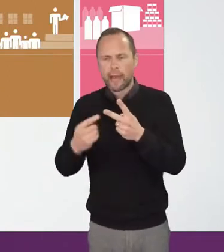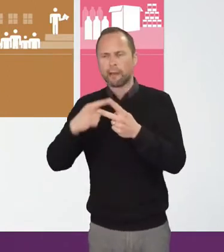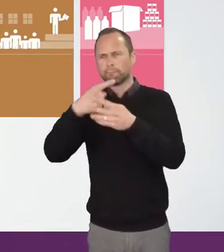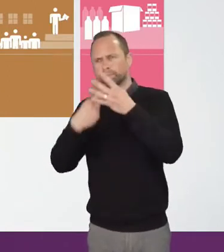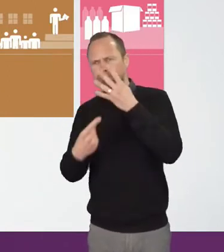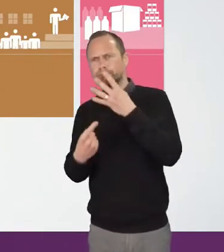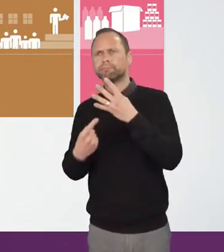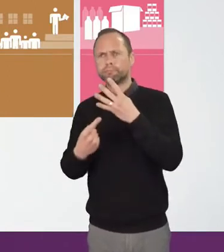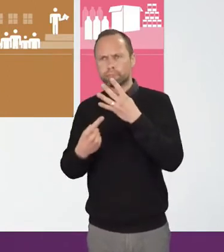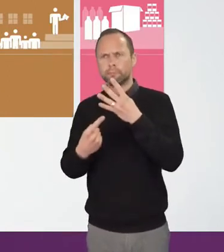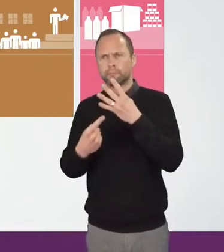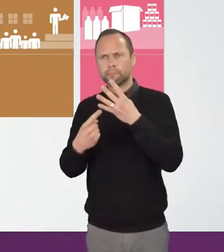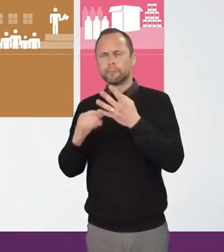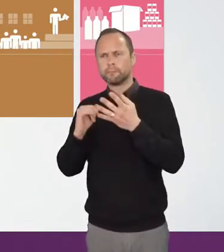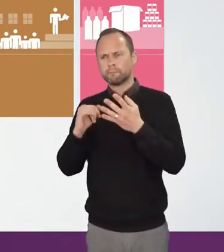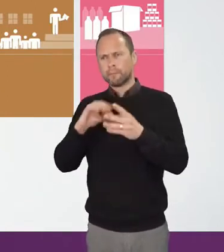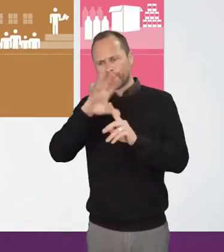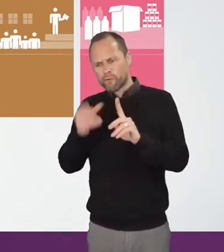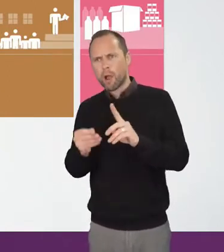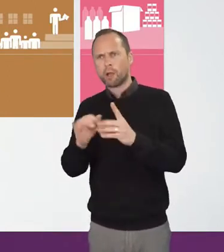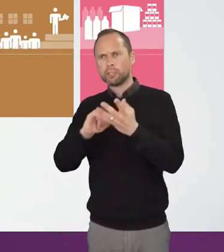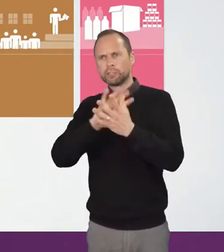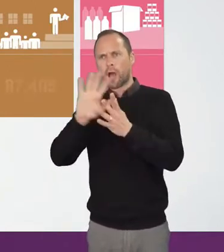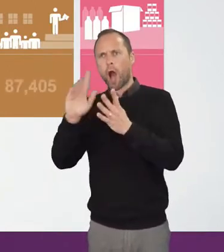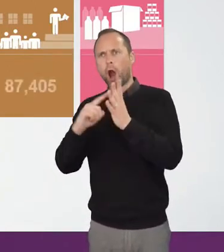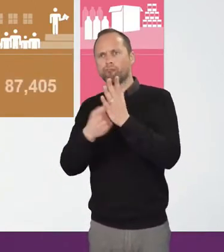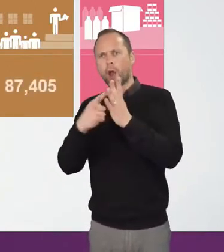are not easy places to work.